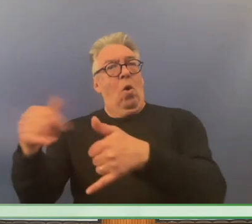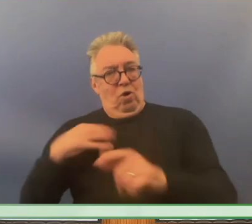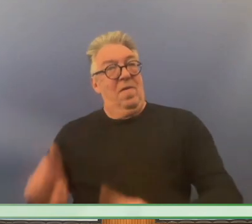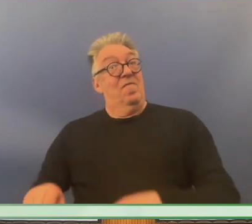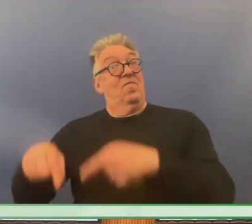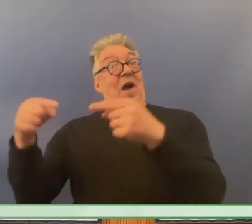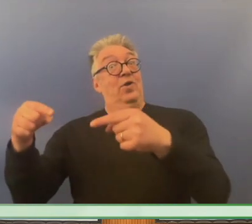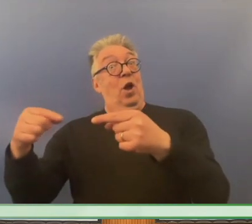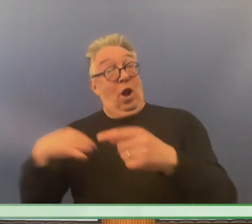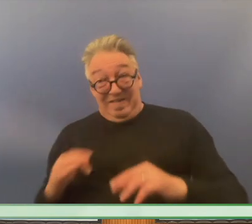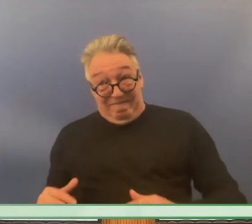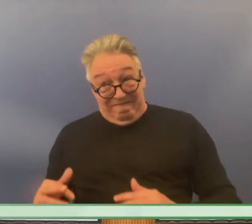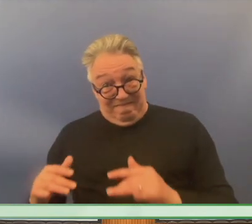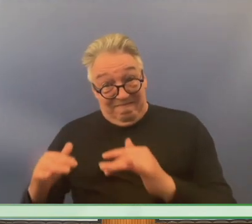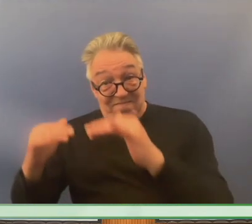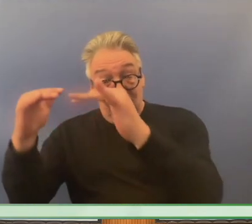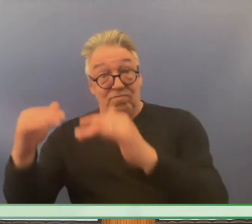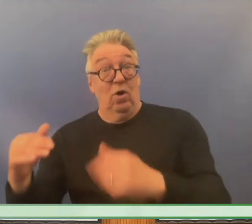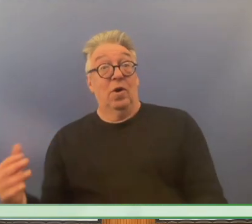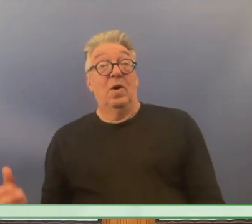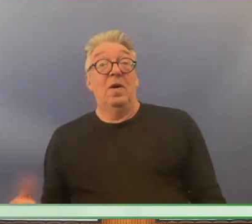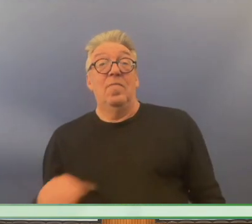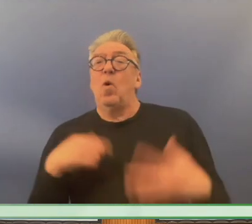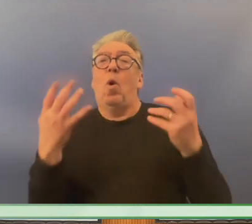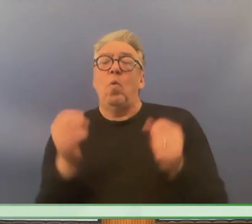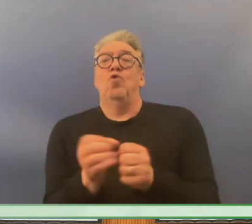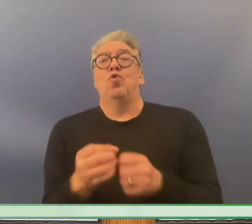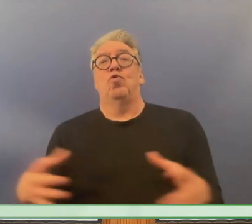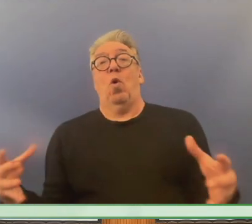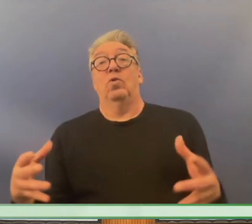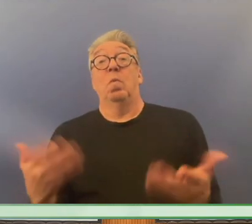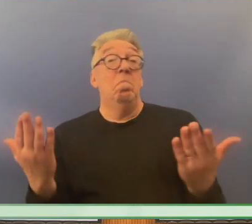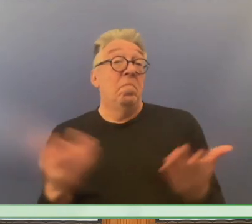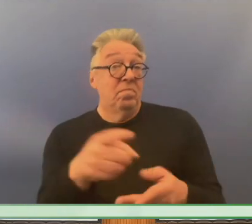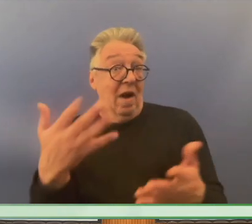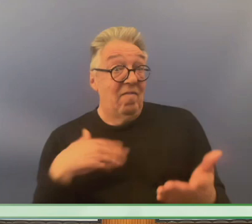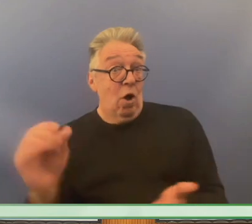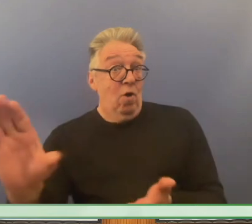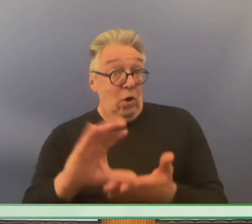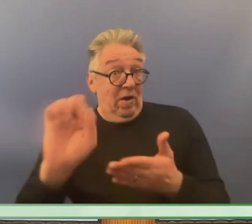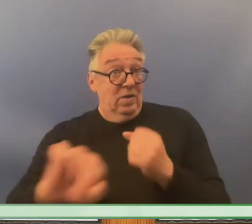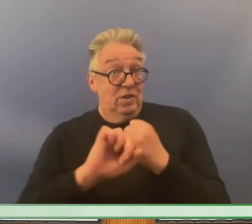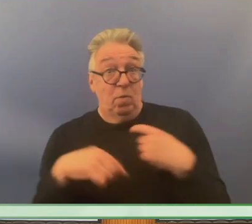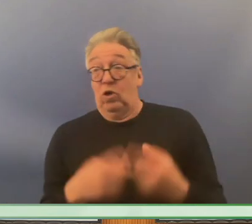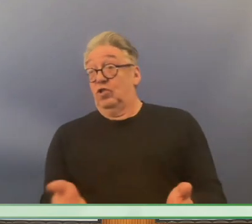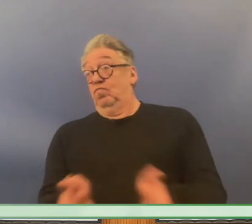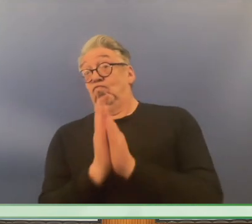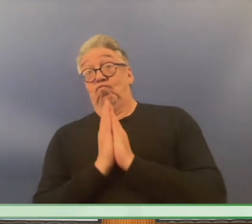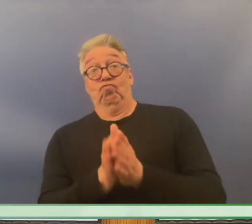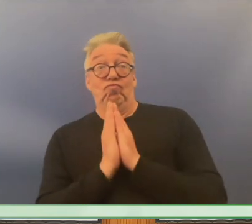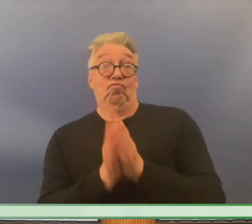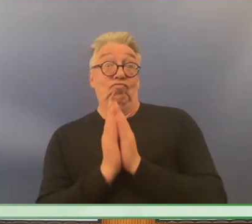mean, we want to grow. So if any financial backers in the room, just don't hesitate to come like